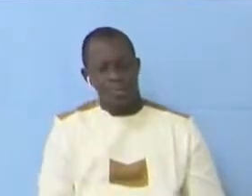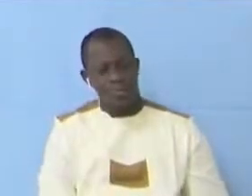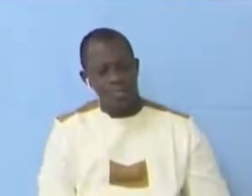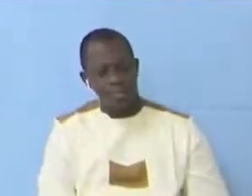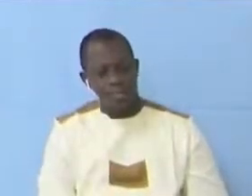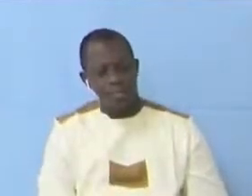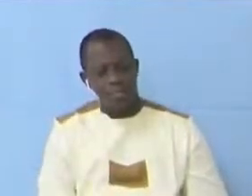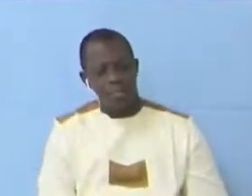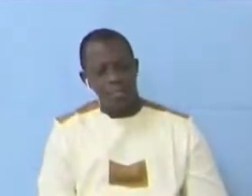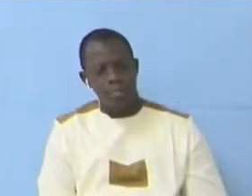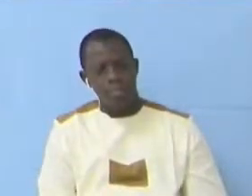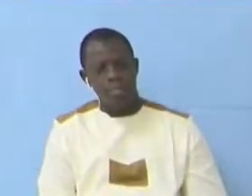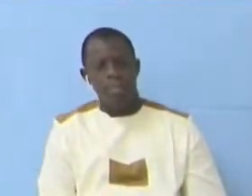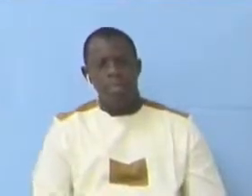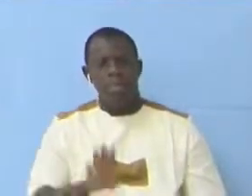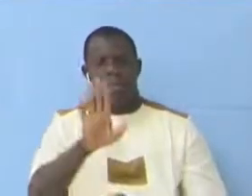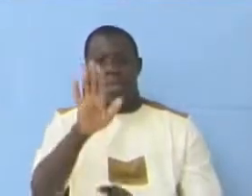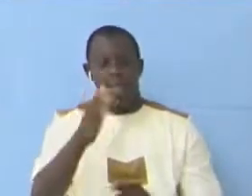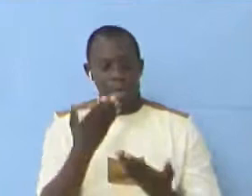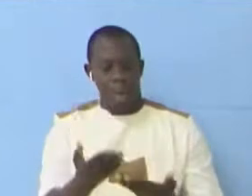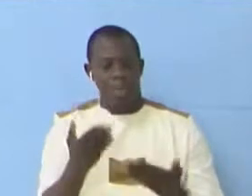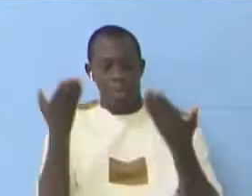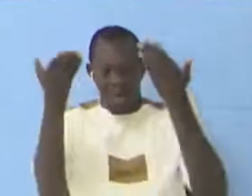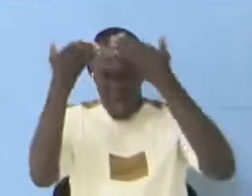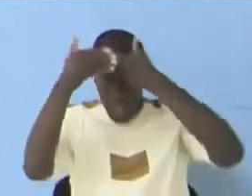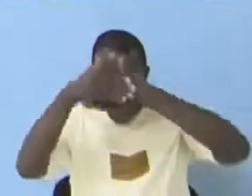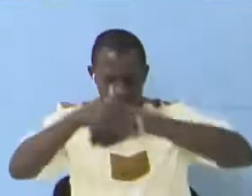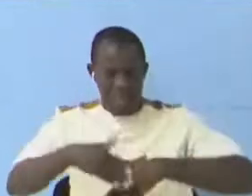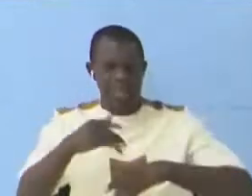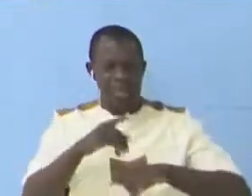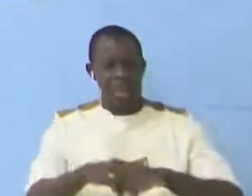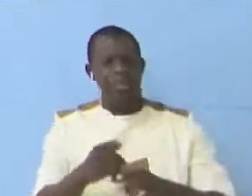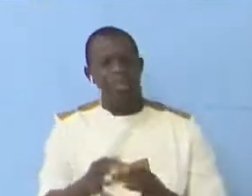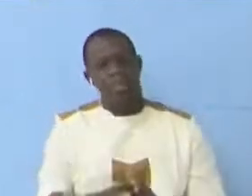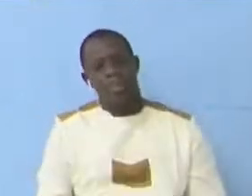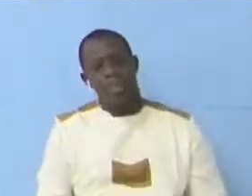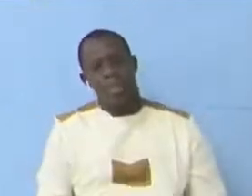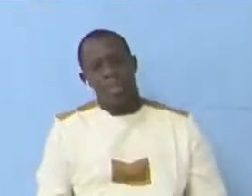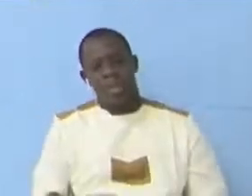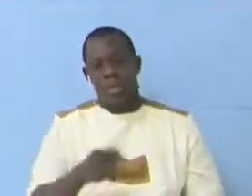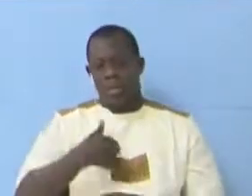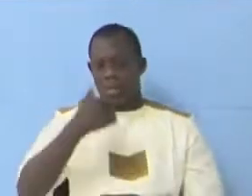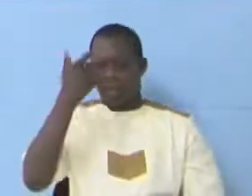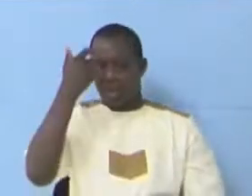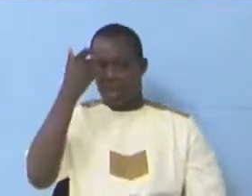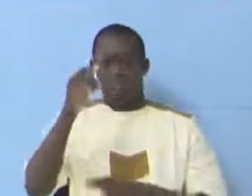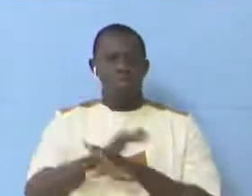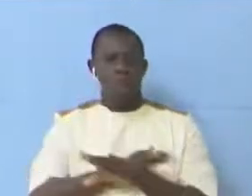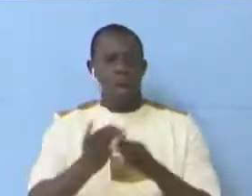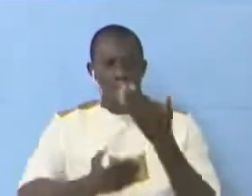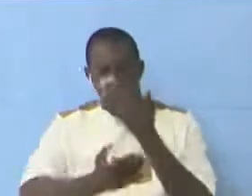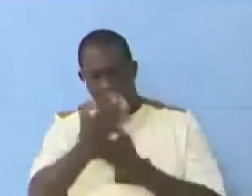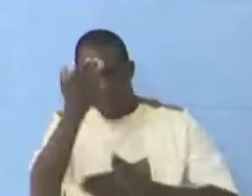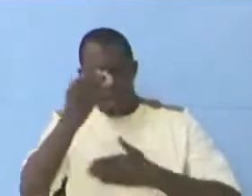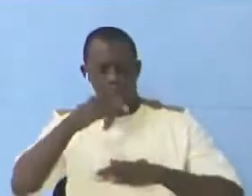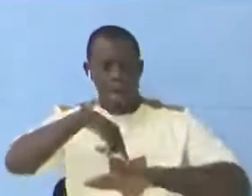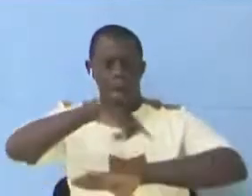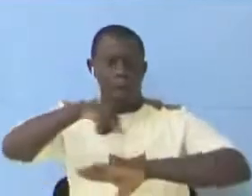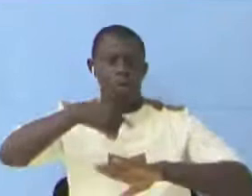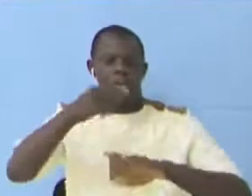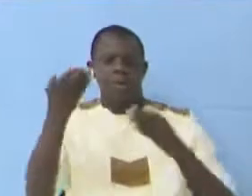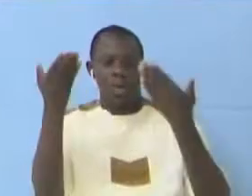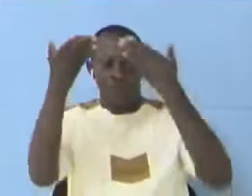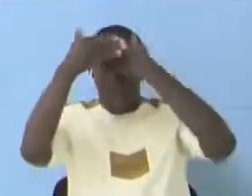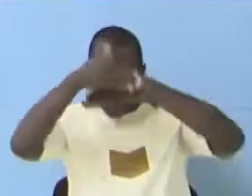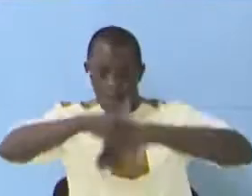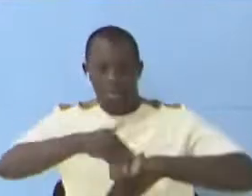nag. Later on at night. ci gannaaw loolu nag ci guddi gi. I think early hours of the night. ci